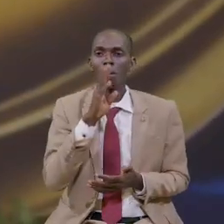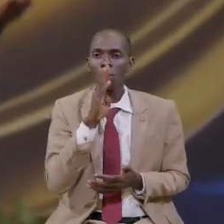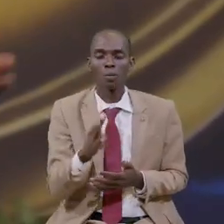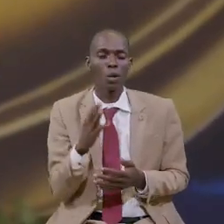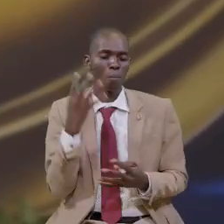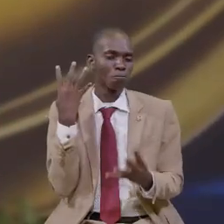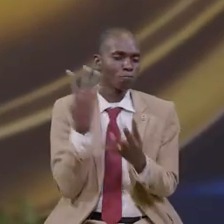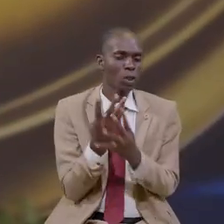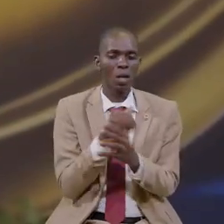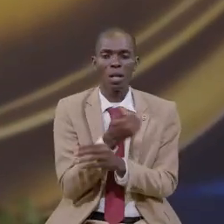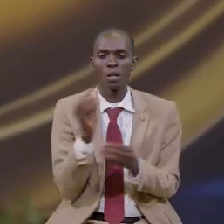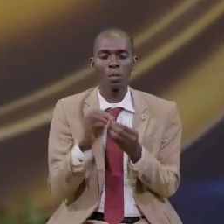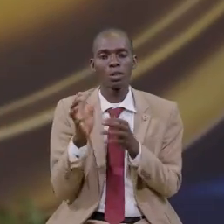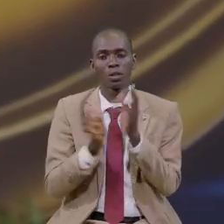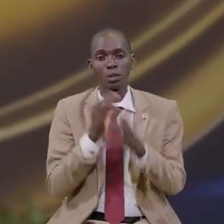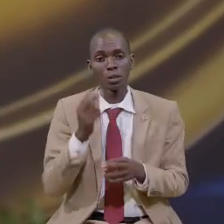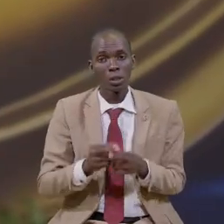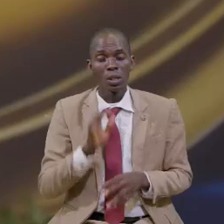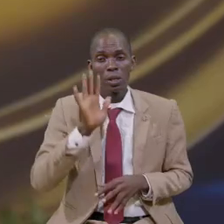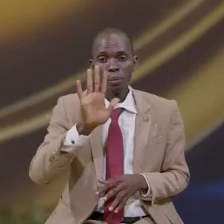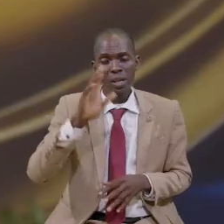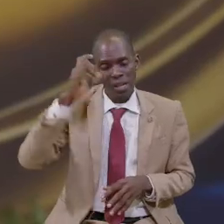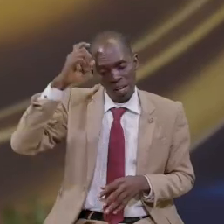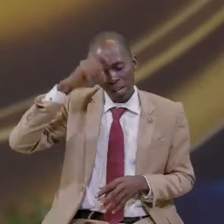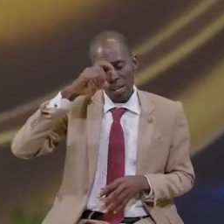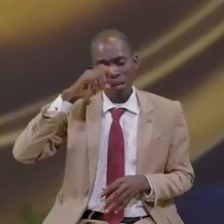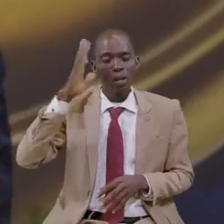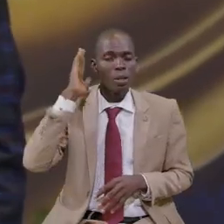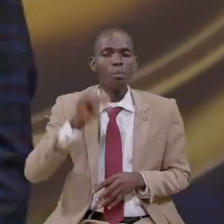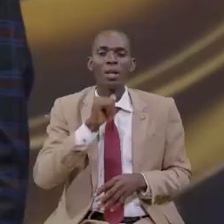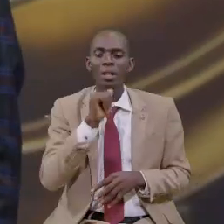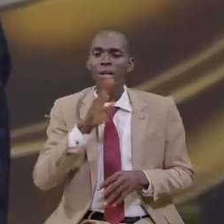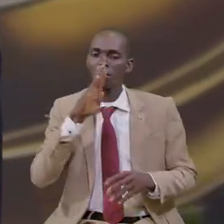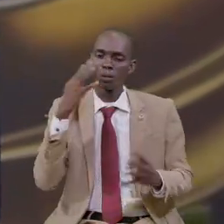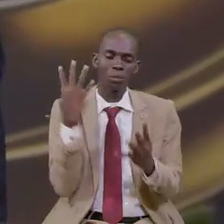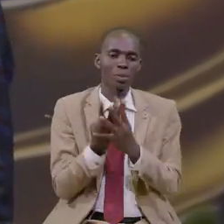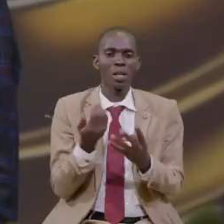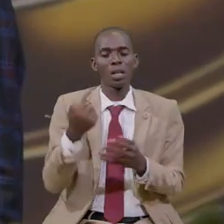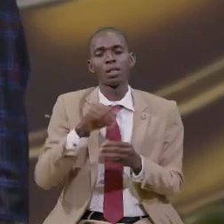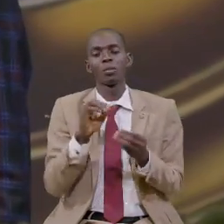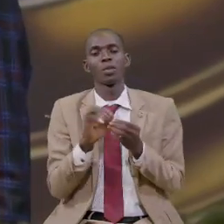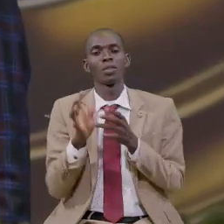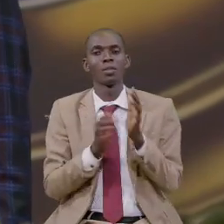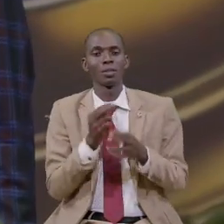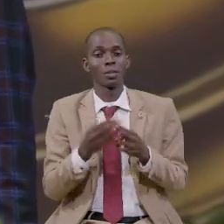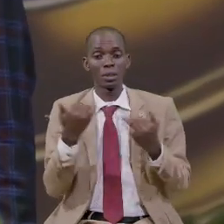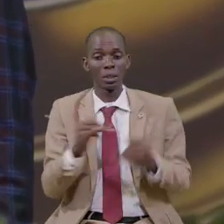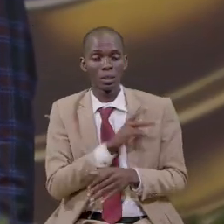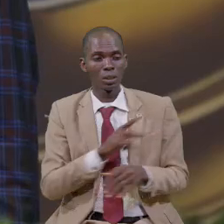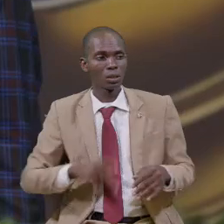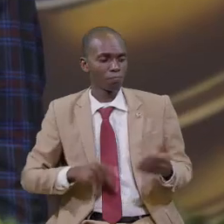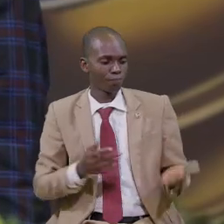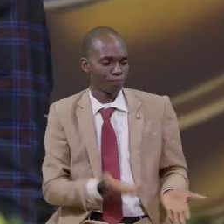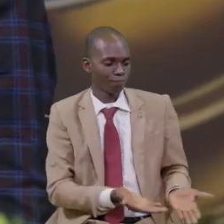will not be imprisoned anymore. Yeah. He lifted him up and he said,